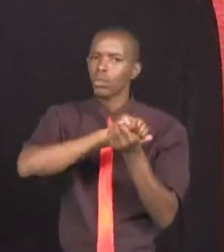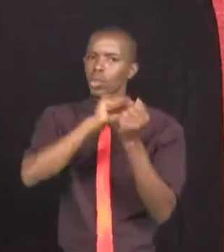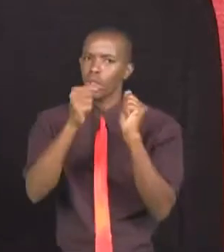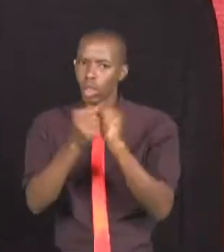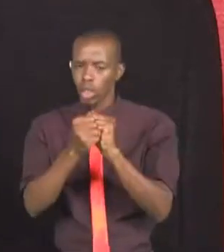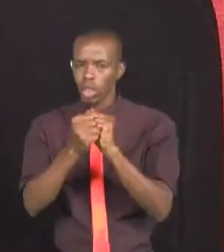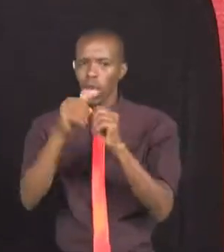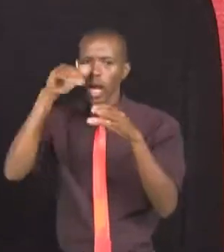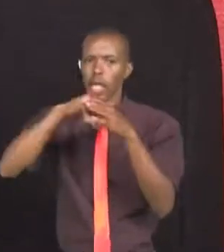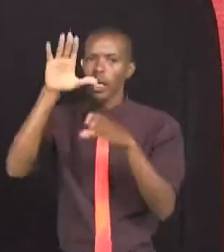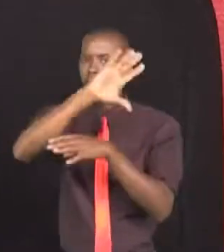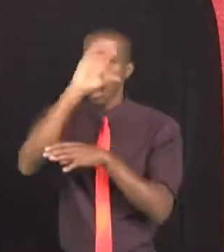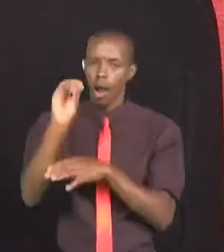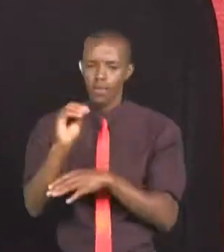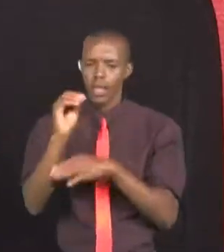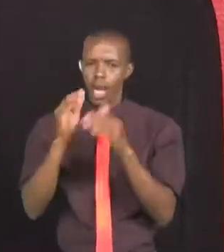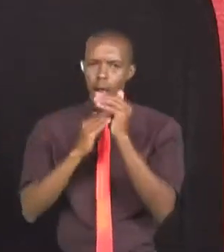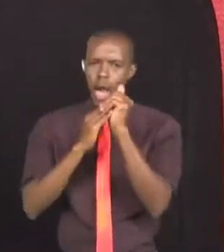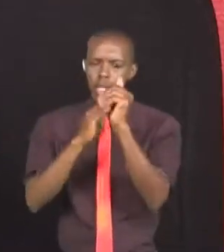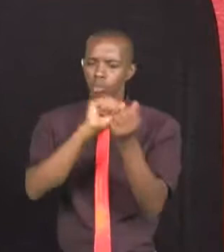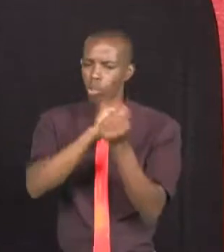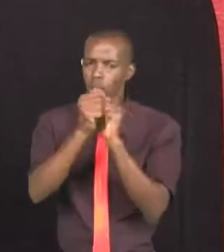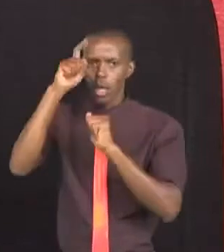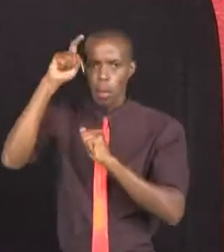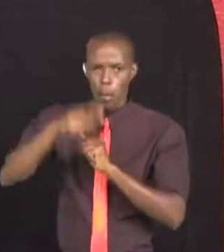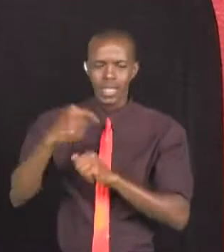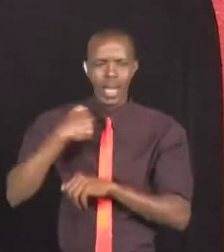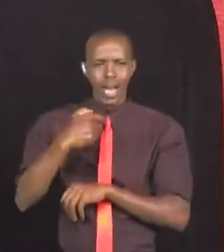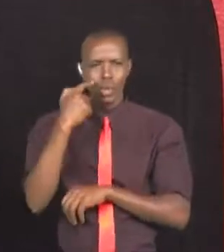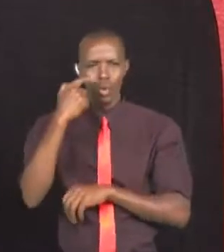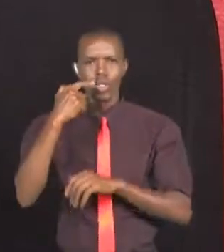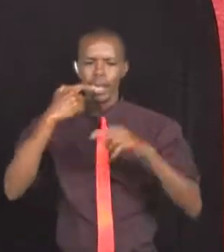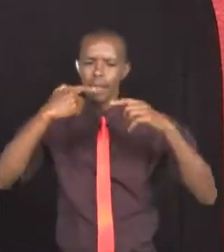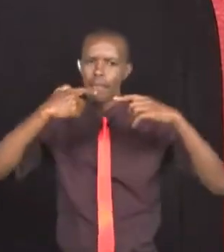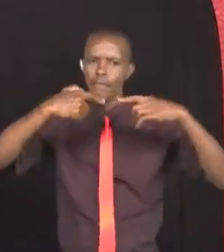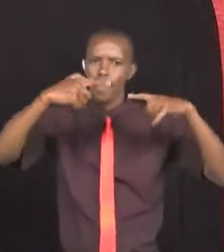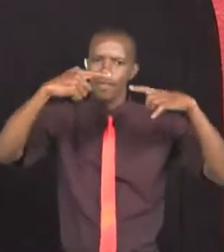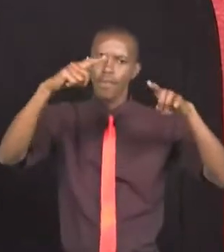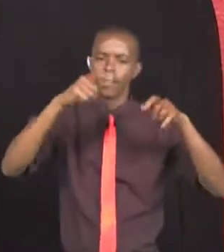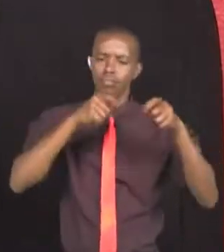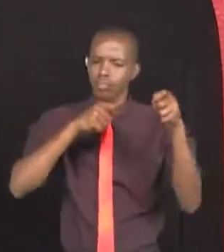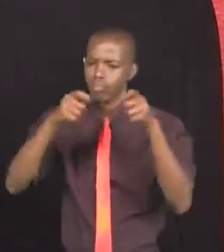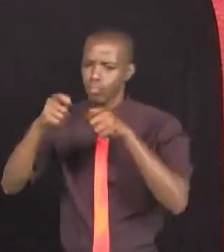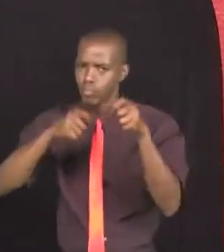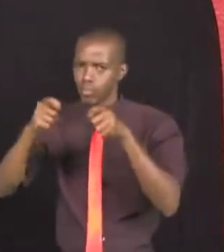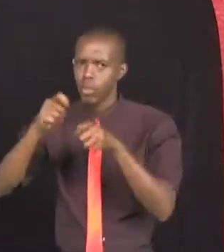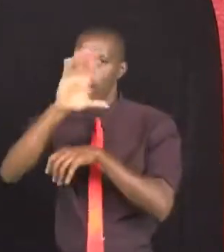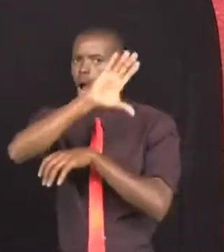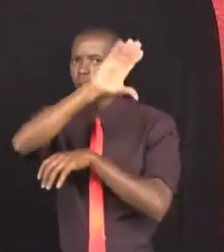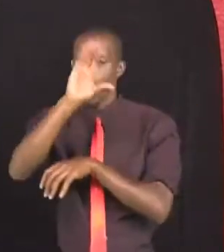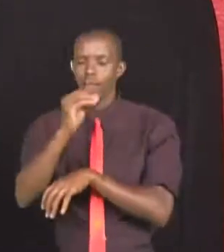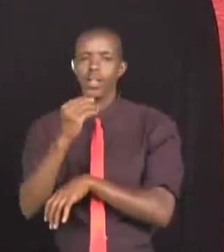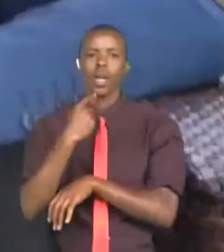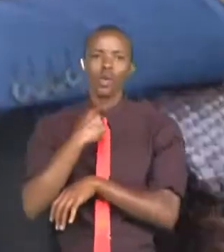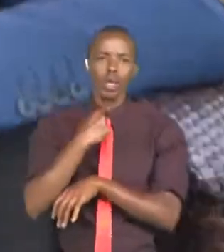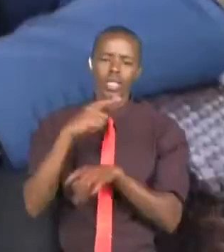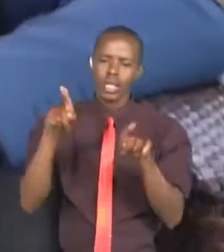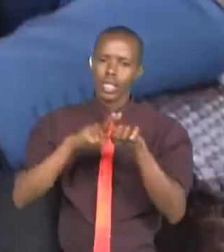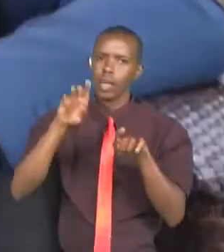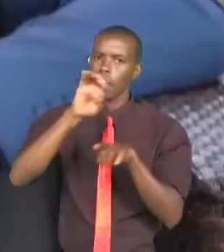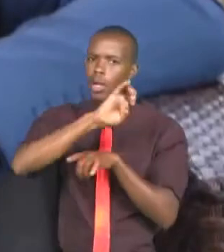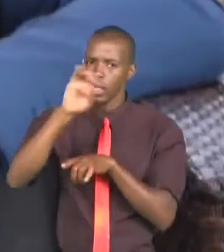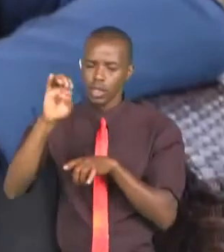Africa. We have to change our leadership for us to then see efficiency in administration, even in the African Union, even in the East Africa. In